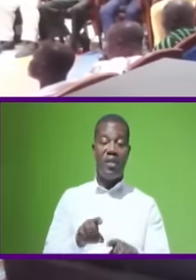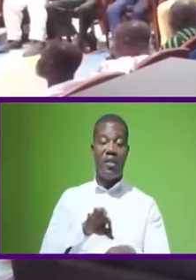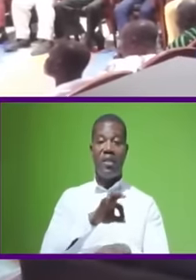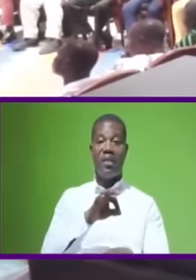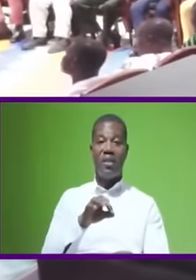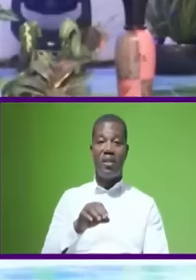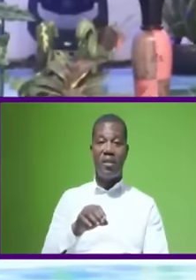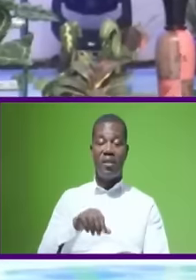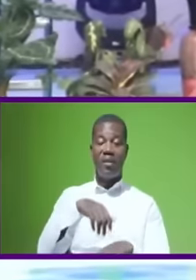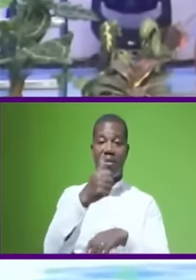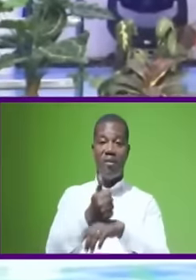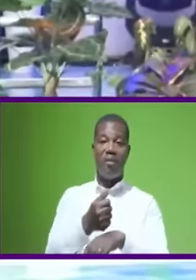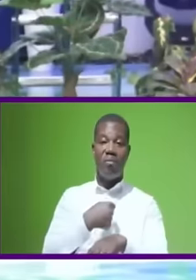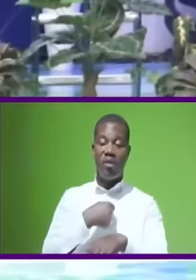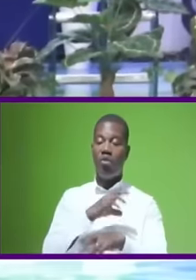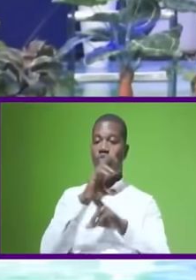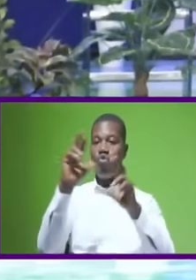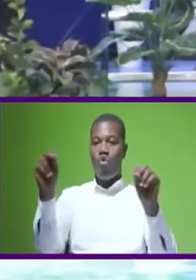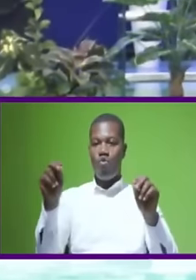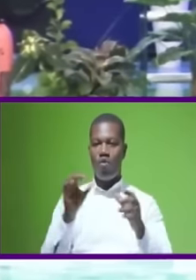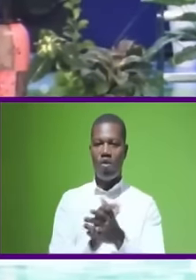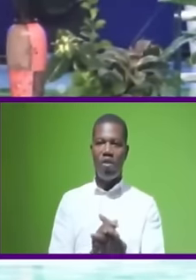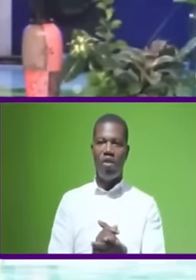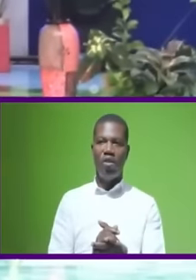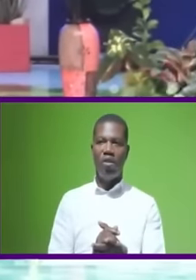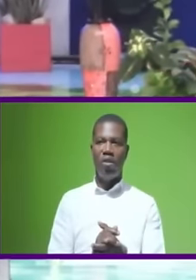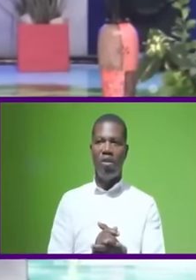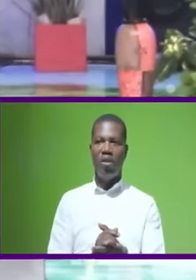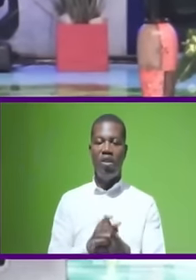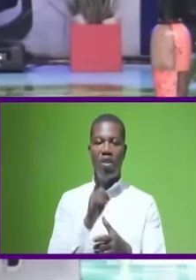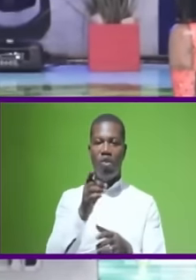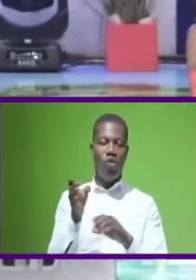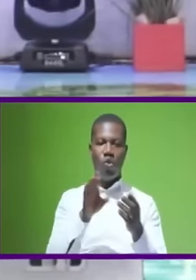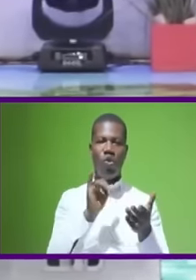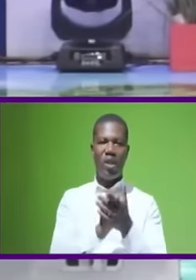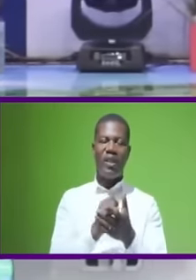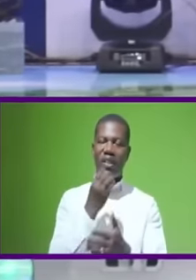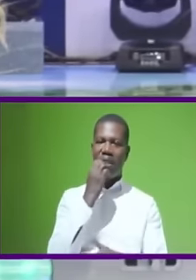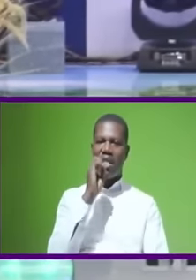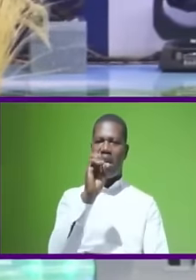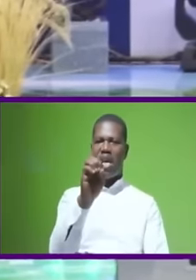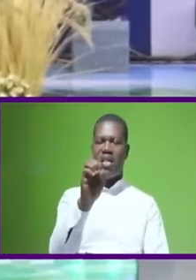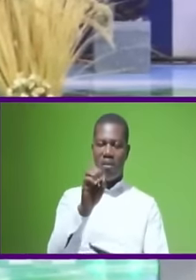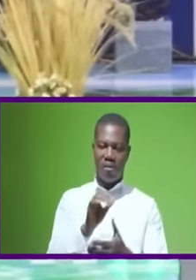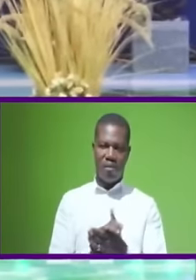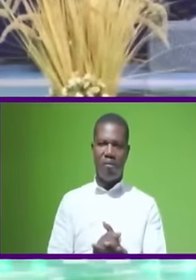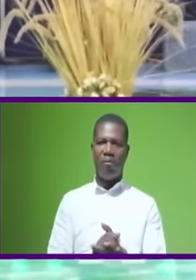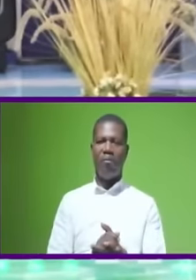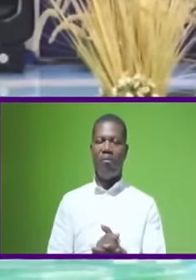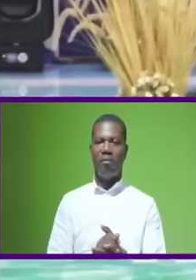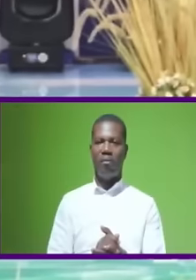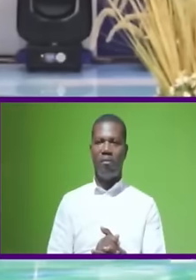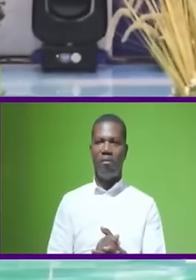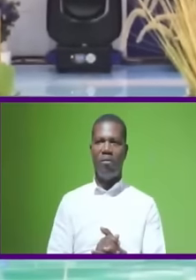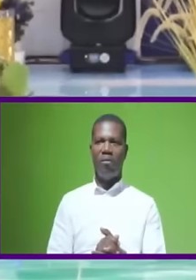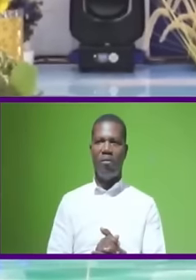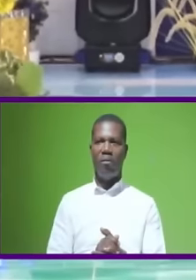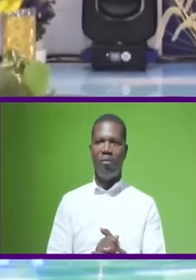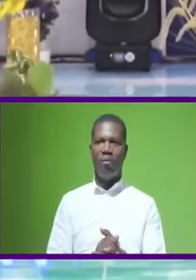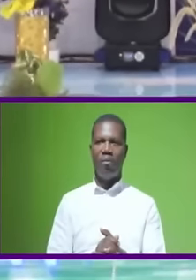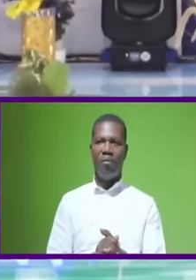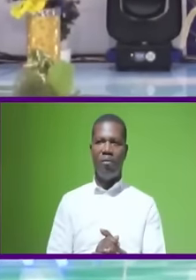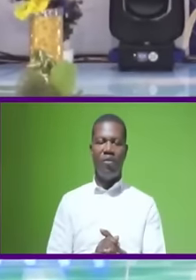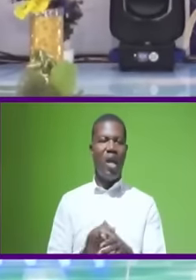founder. Debbie. No, it shouldn't happen. Who say a curse? When you die mysteriously, it is a curse. Well, chilling my baby